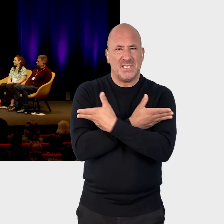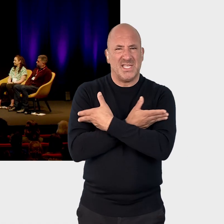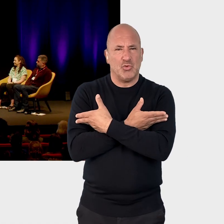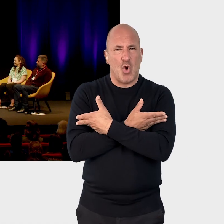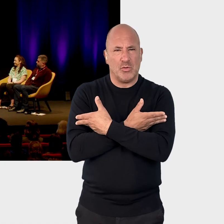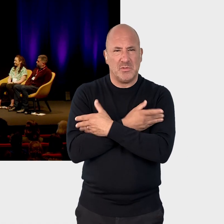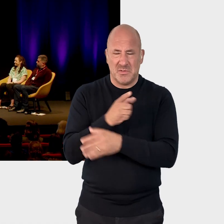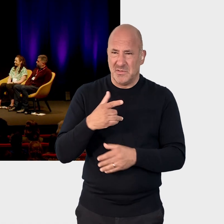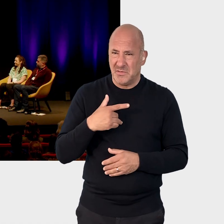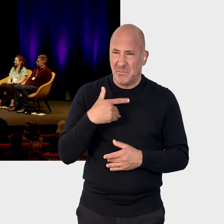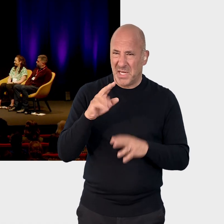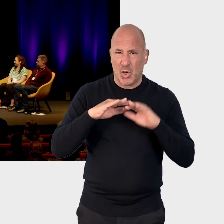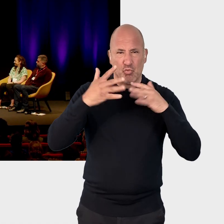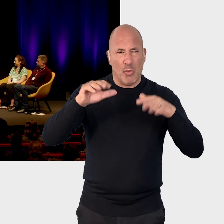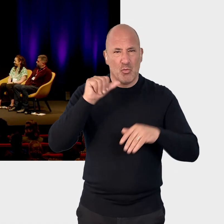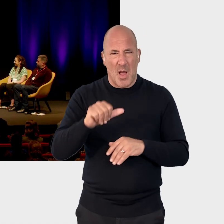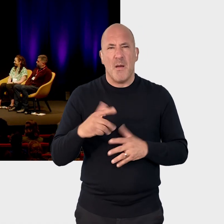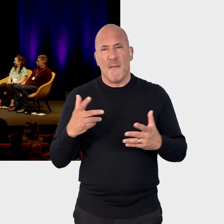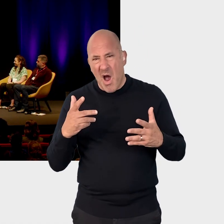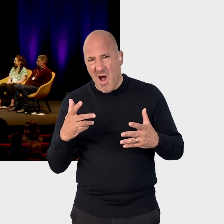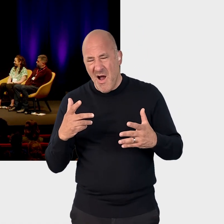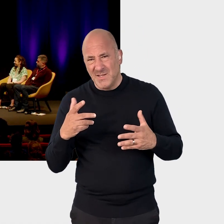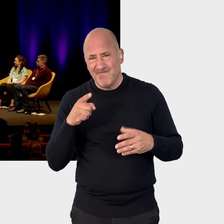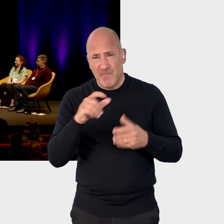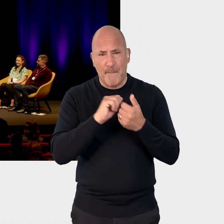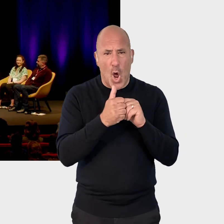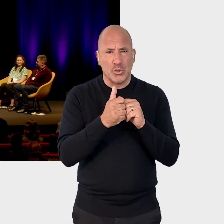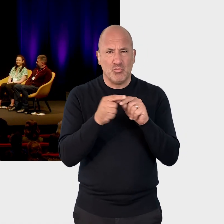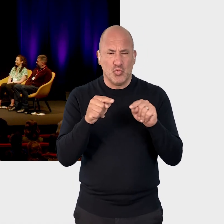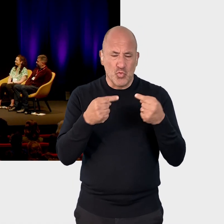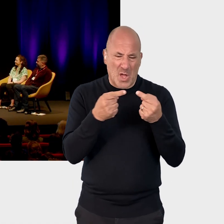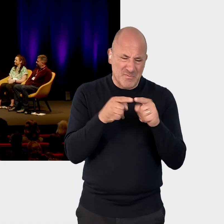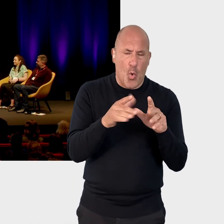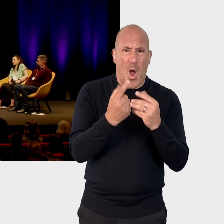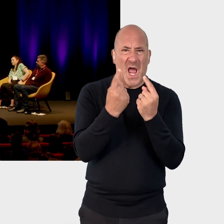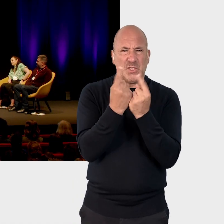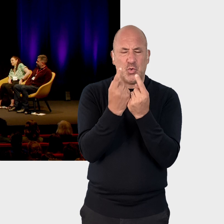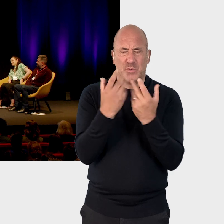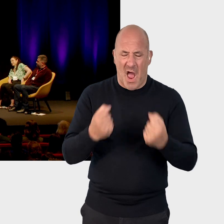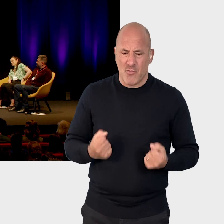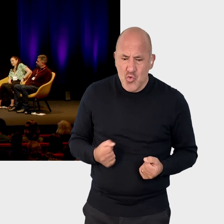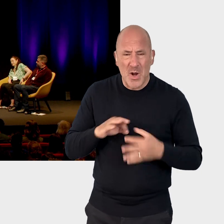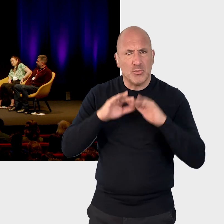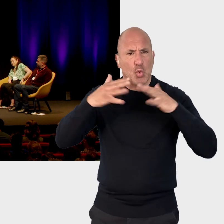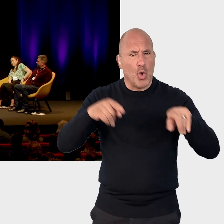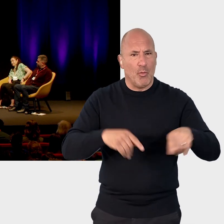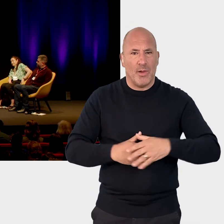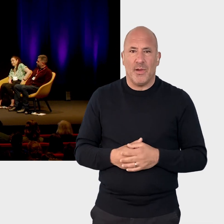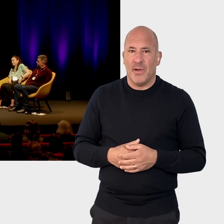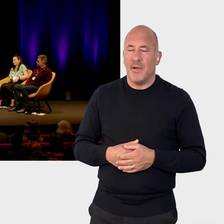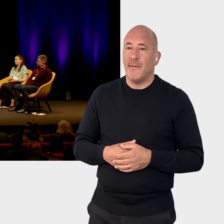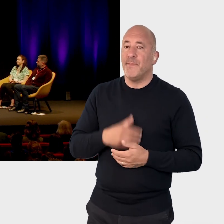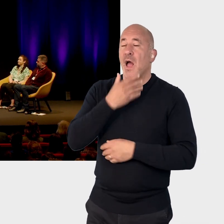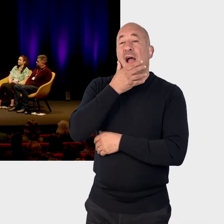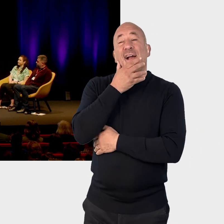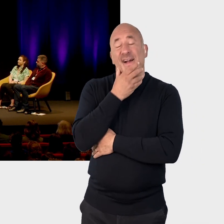transported T-shirt on, so I'm guessing that is true, but yes. But an understanding, and whether there are different challenges or issues in the kind of partnerships you've had